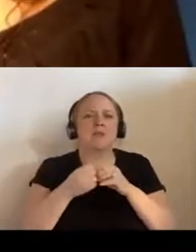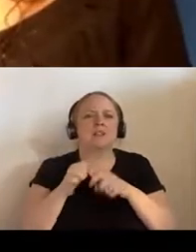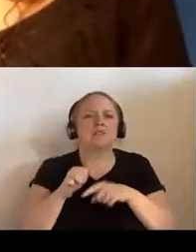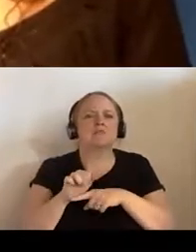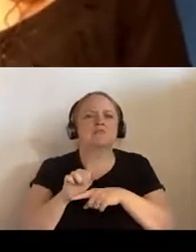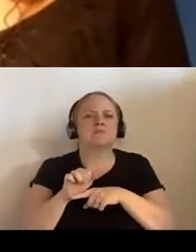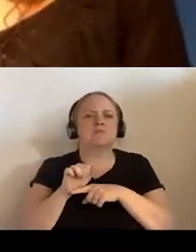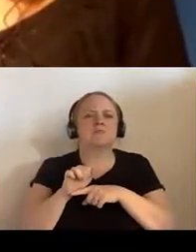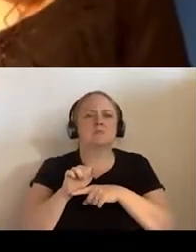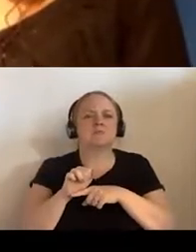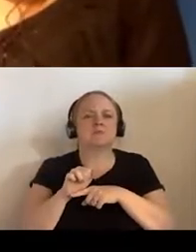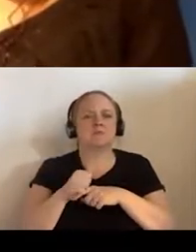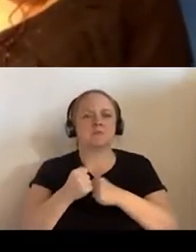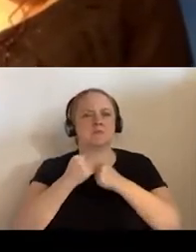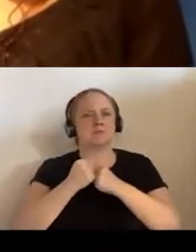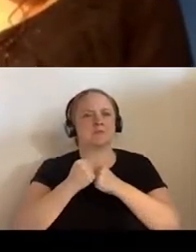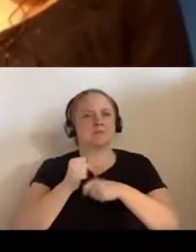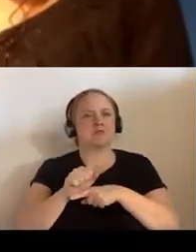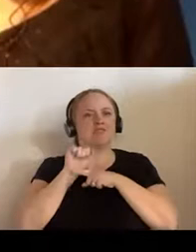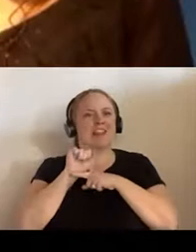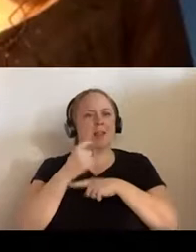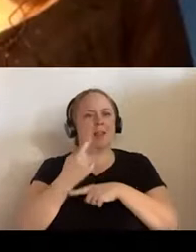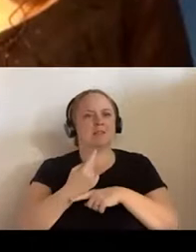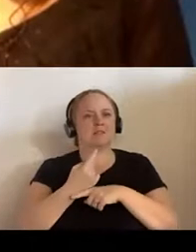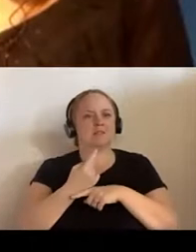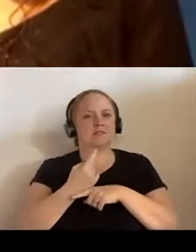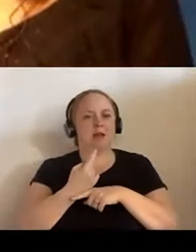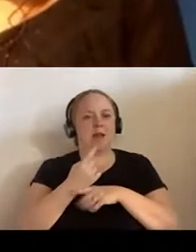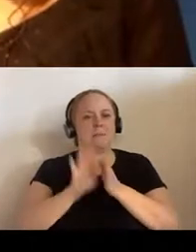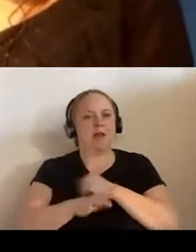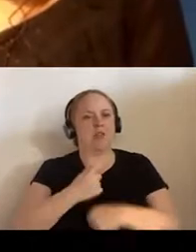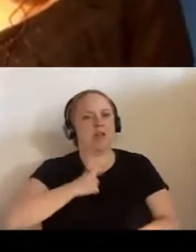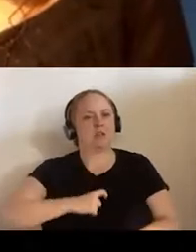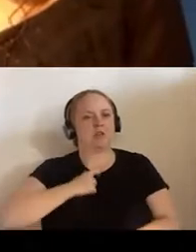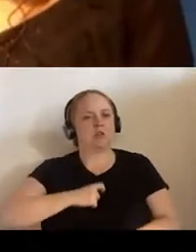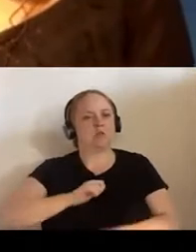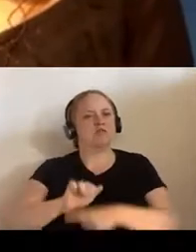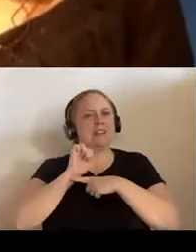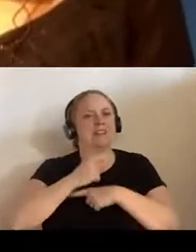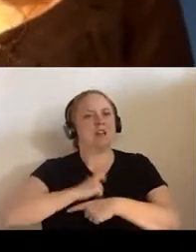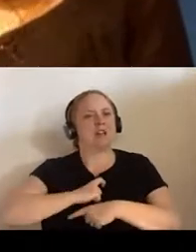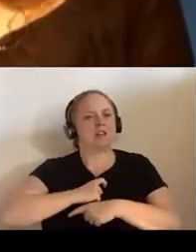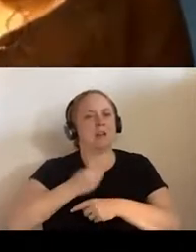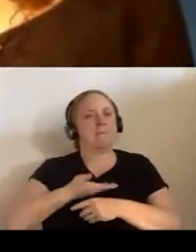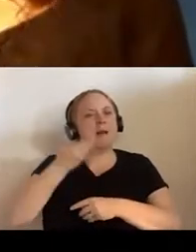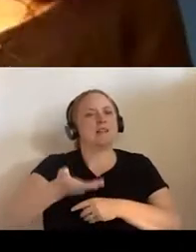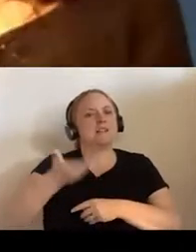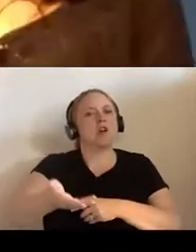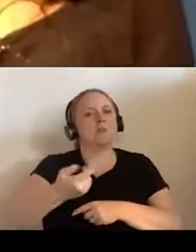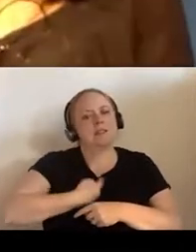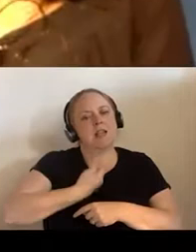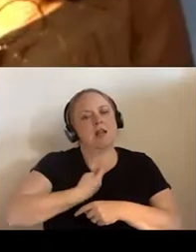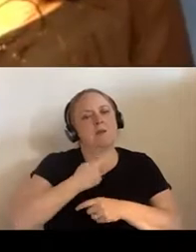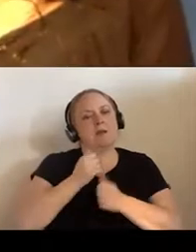and a protectionist attitude about their identity. And that's what they passed on to myself and my siblings. And so we did a